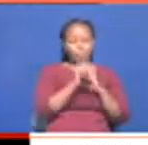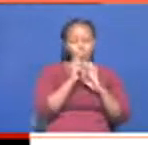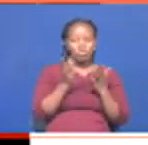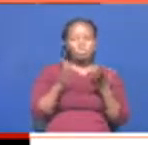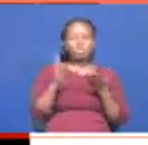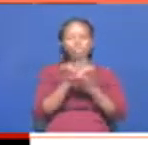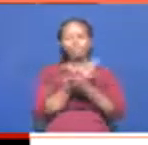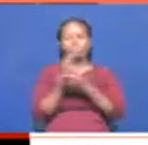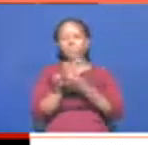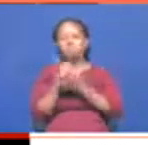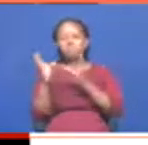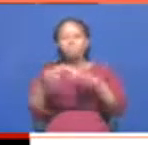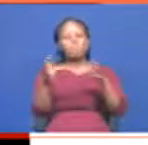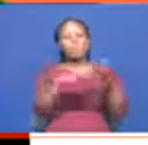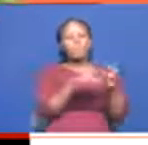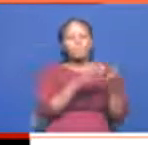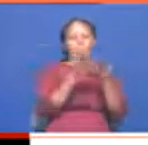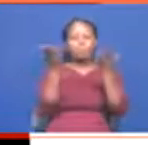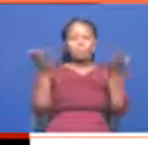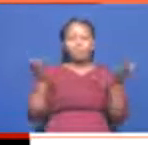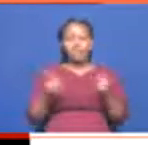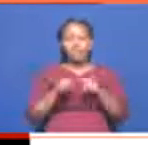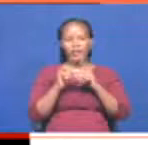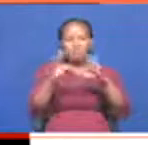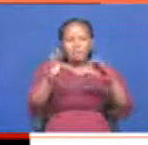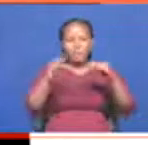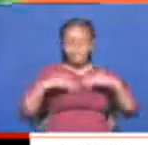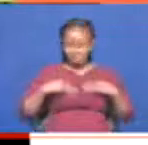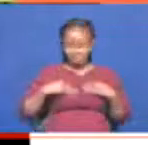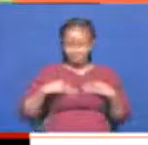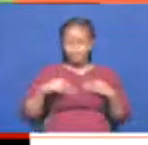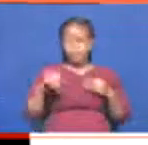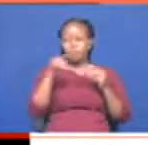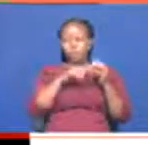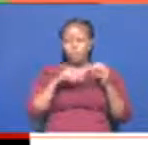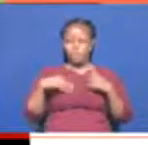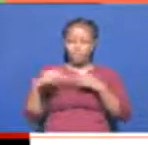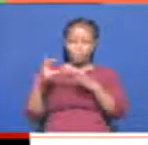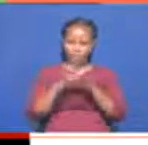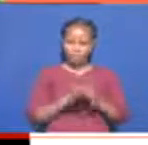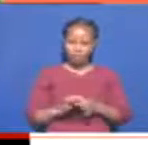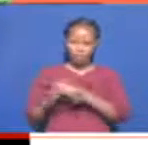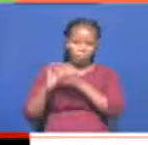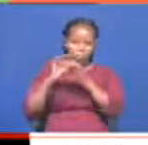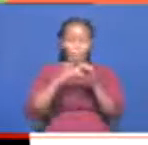be accepted. And therefore, we have been having collaboration with the